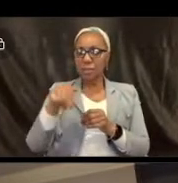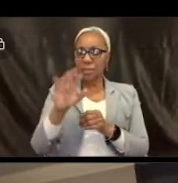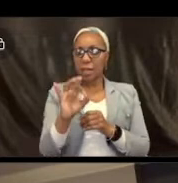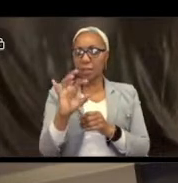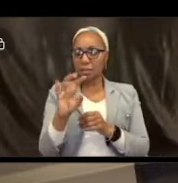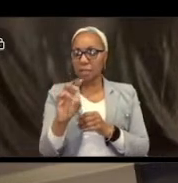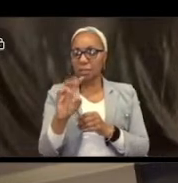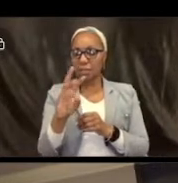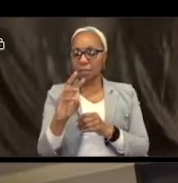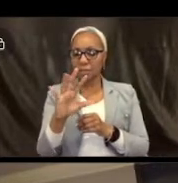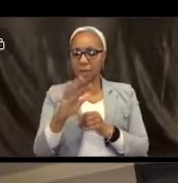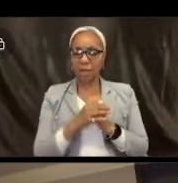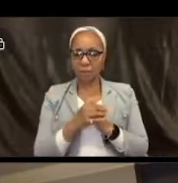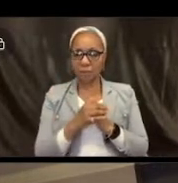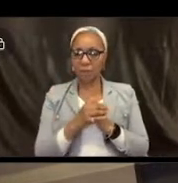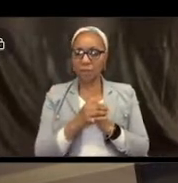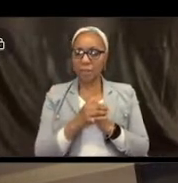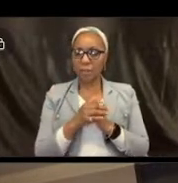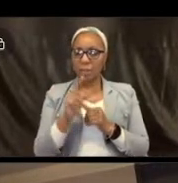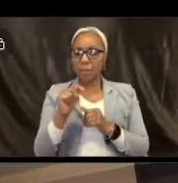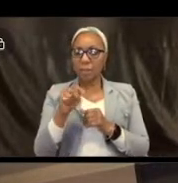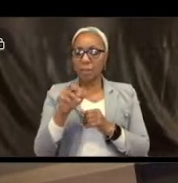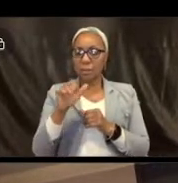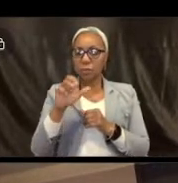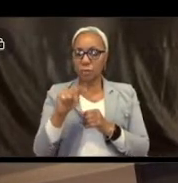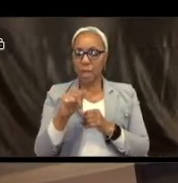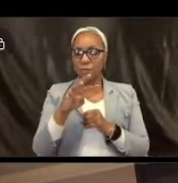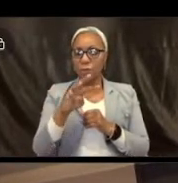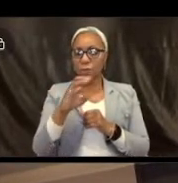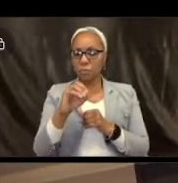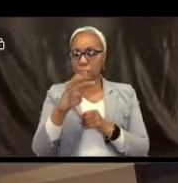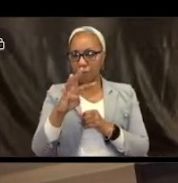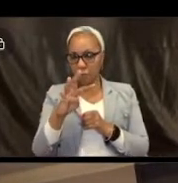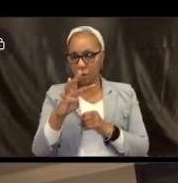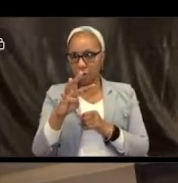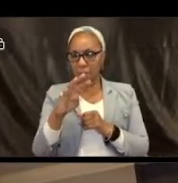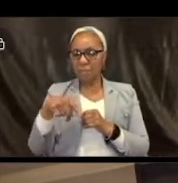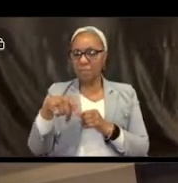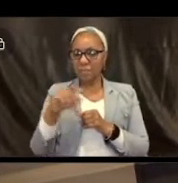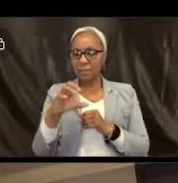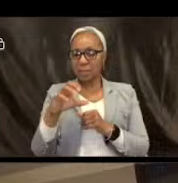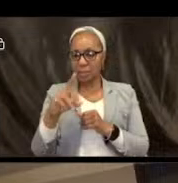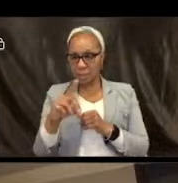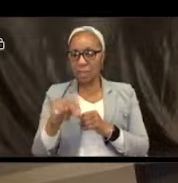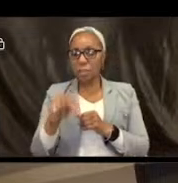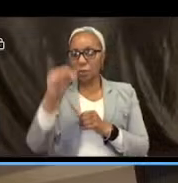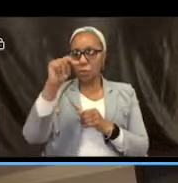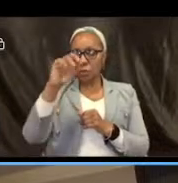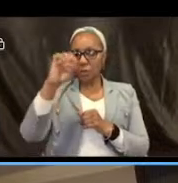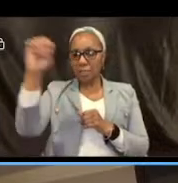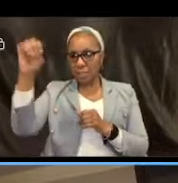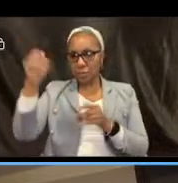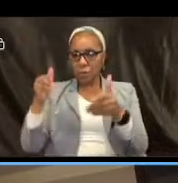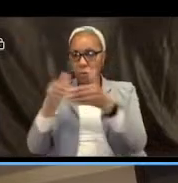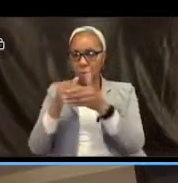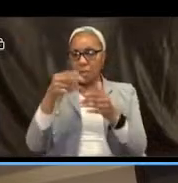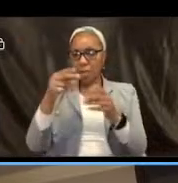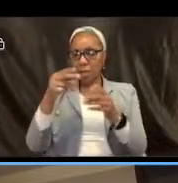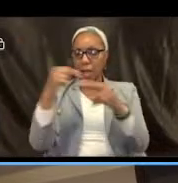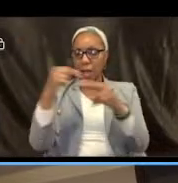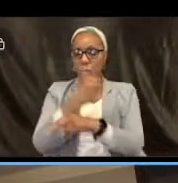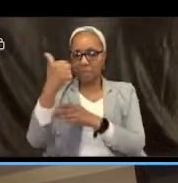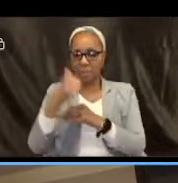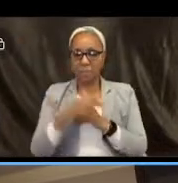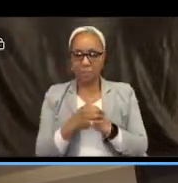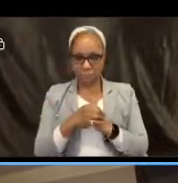Z9765, tract 404, Chenal Valley, PCD, northeast corner of Highway 10 and Morgan